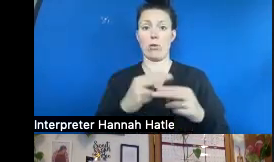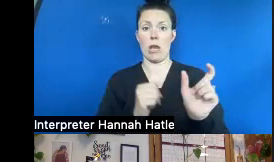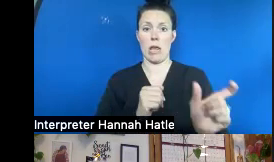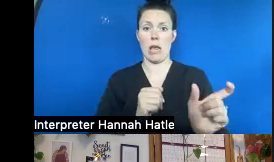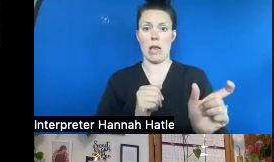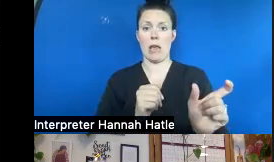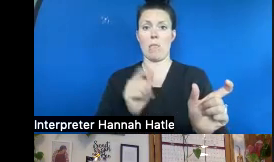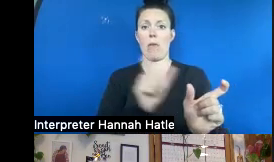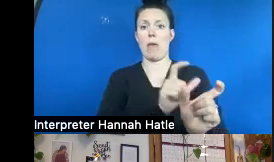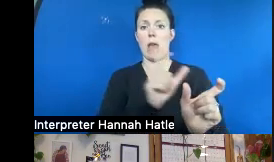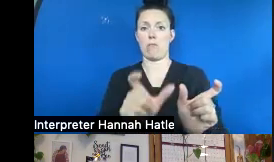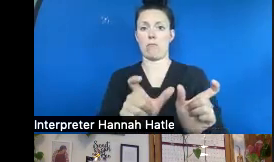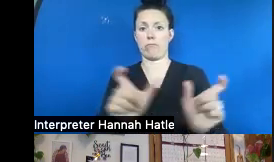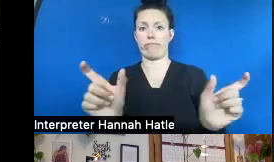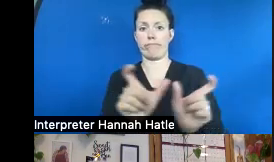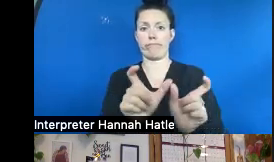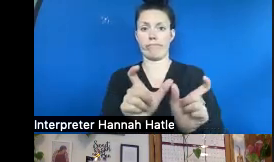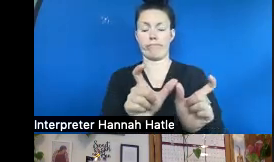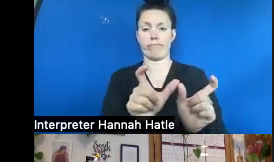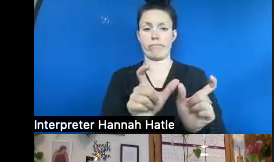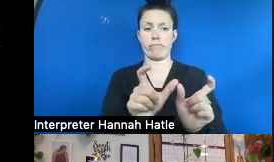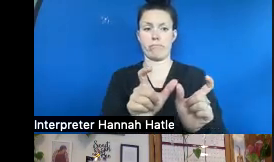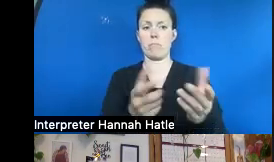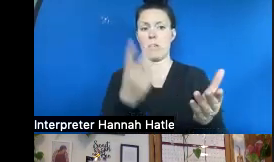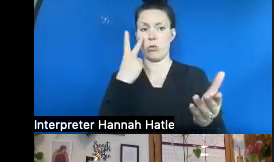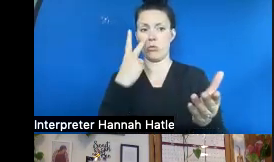pronouns. But there's several here.